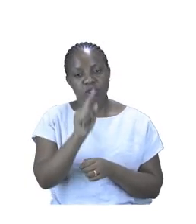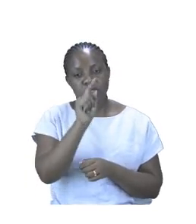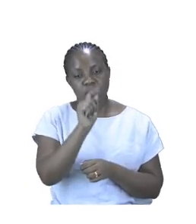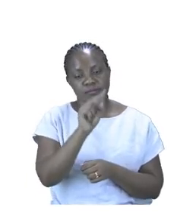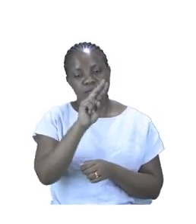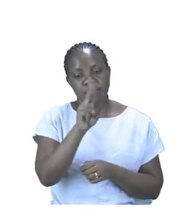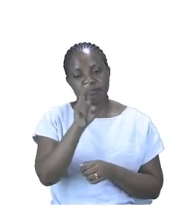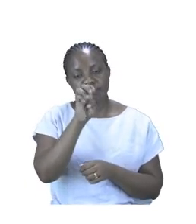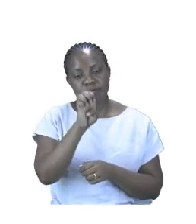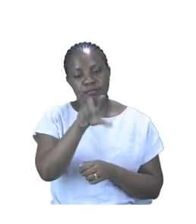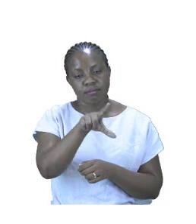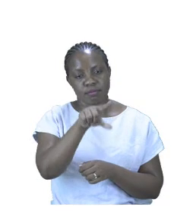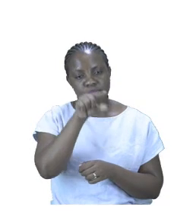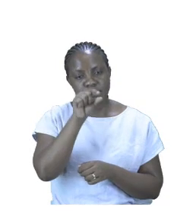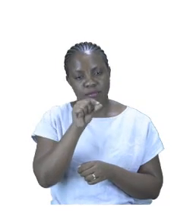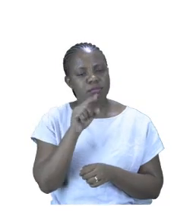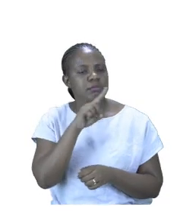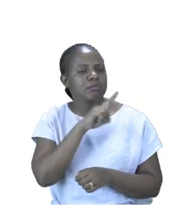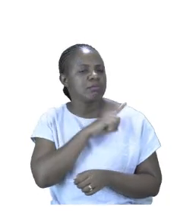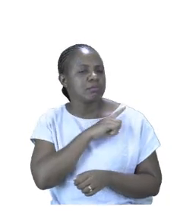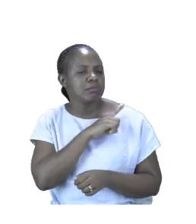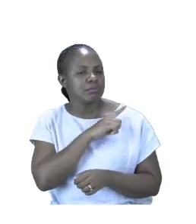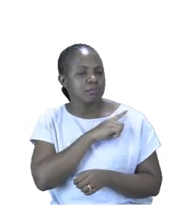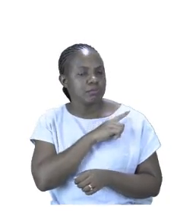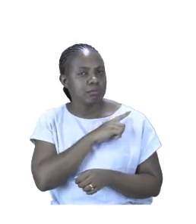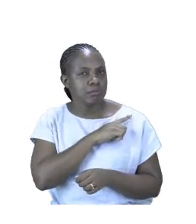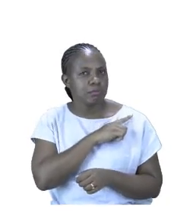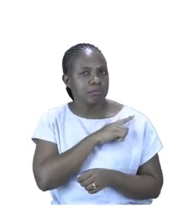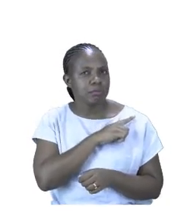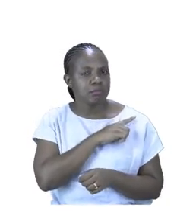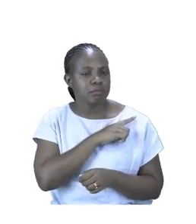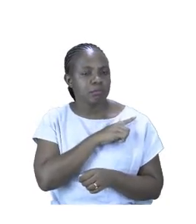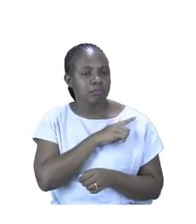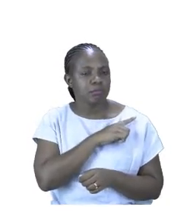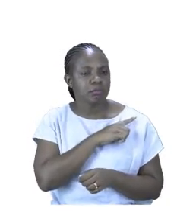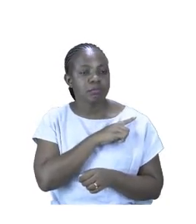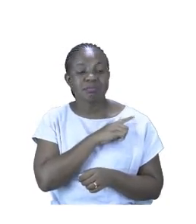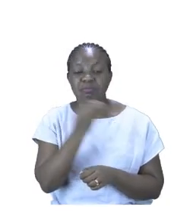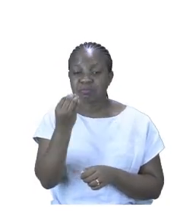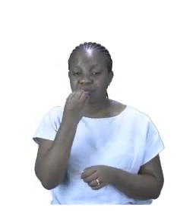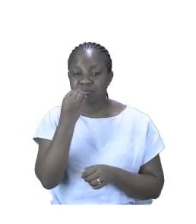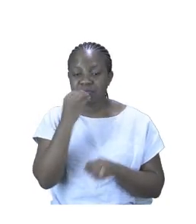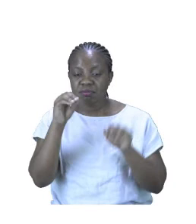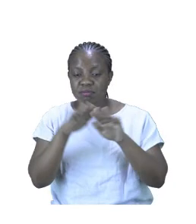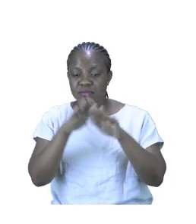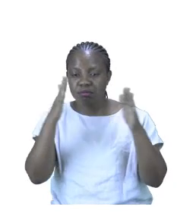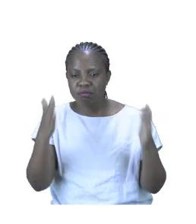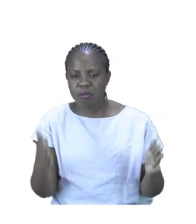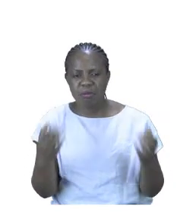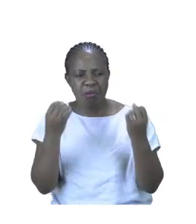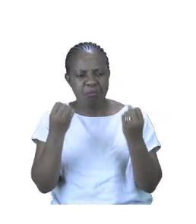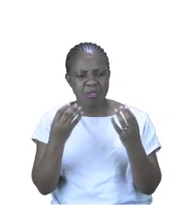answer is the. Now we use the because we know that on a table there can be many